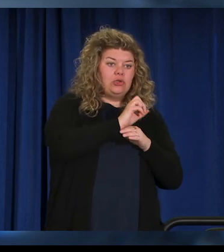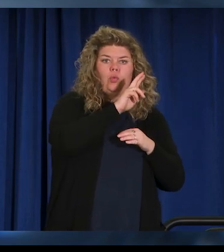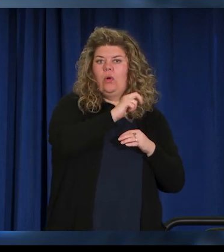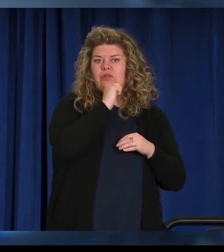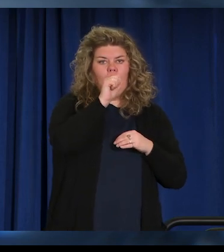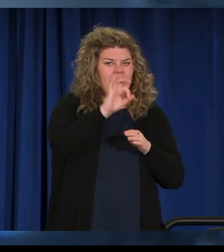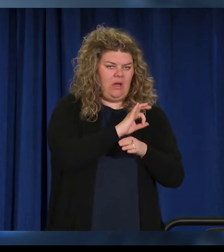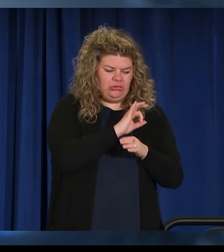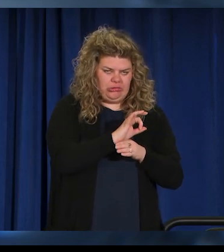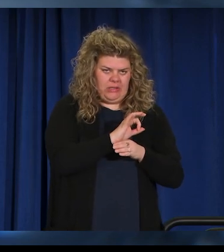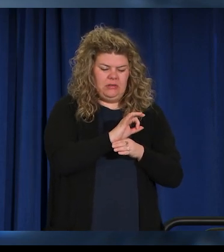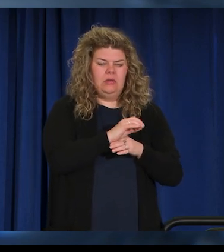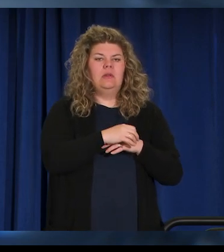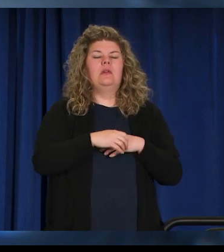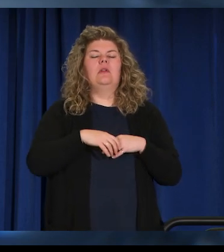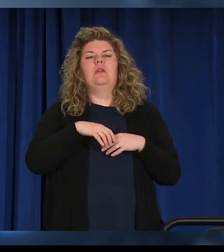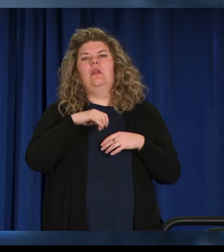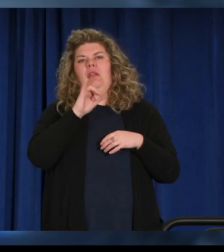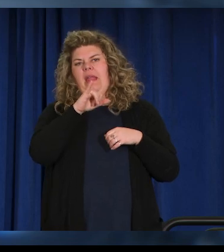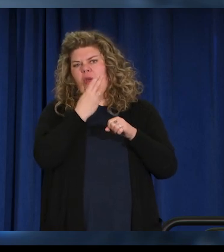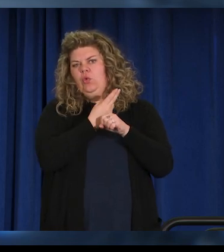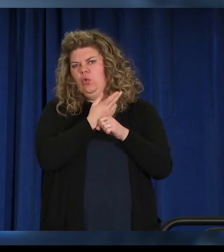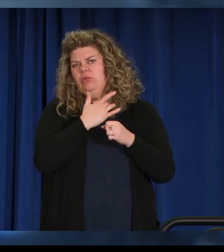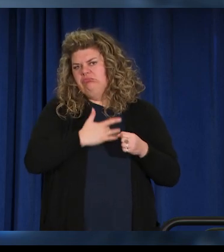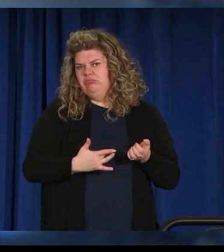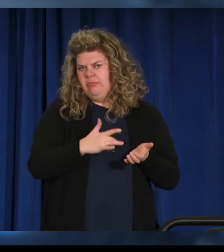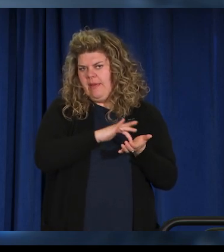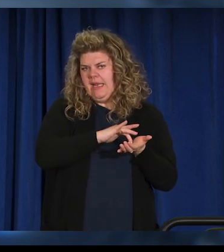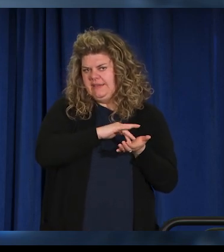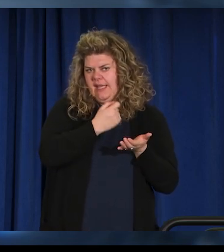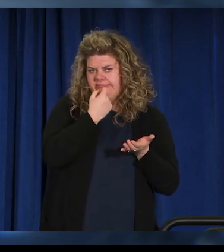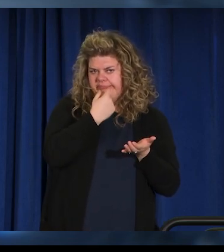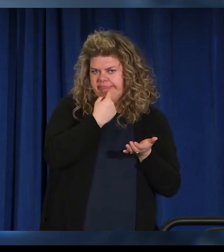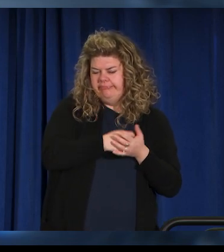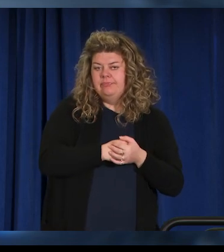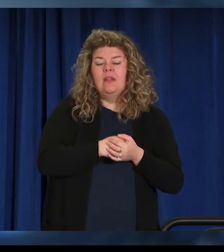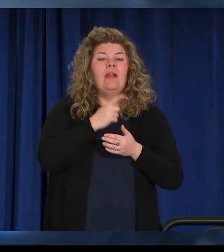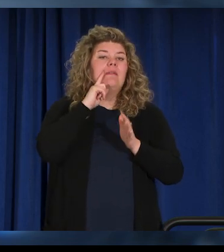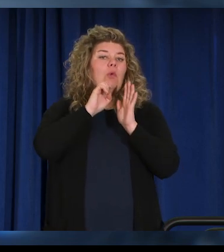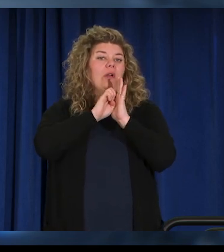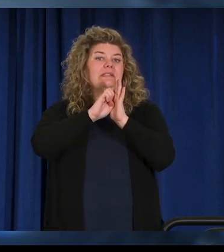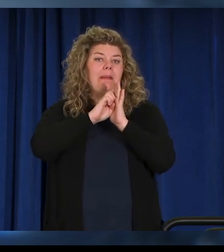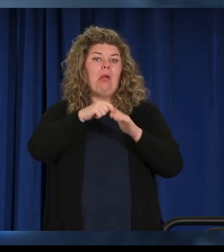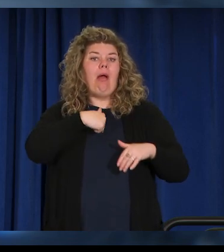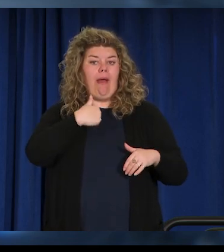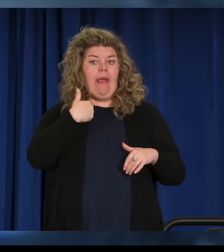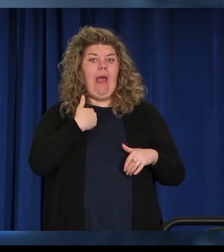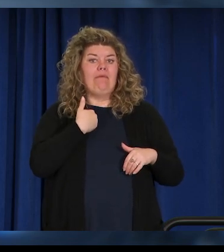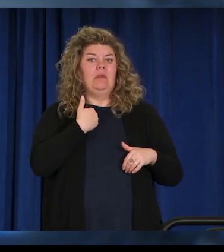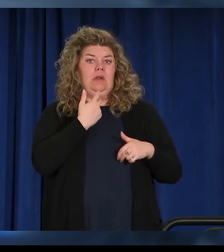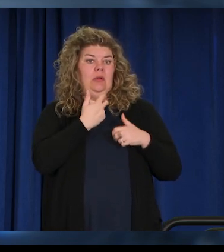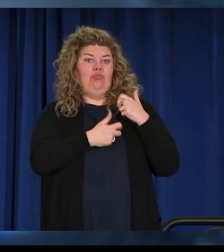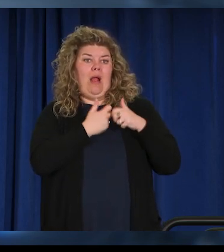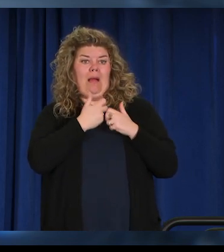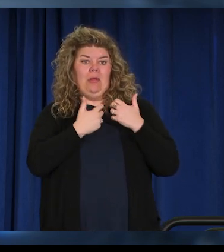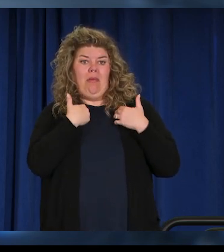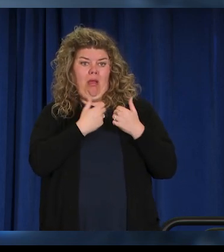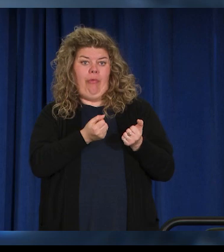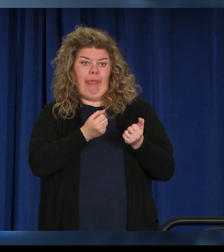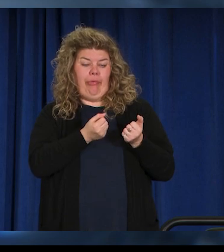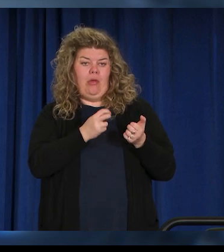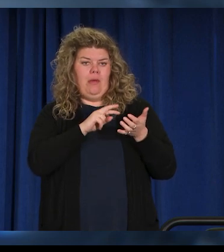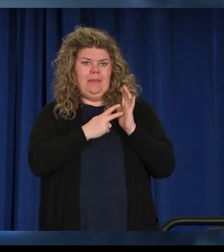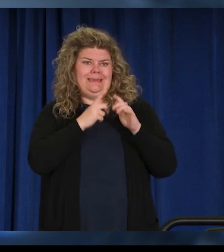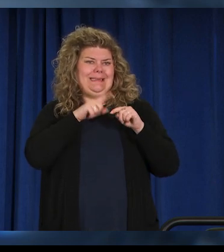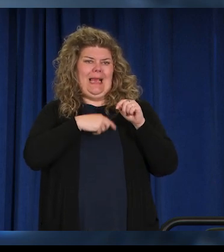including with medical interventions such as medications. So, for instance, I have a health condition that affects my ability to utilize the already